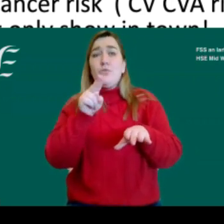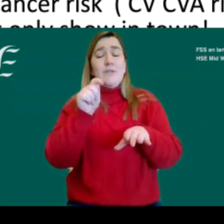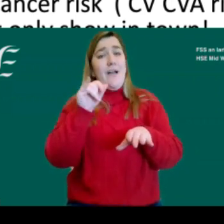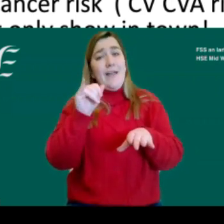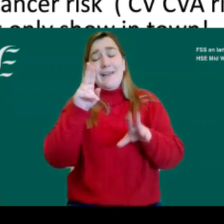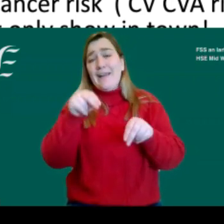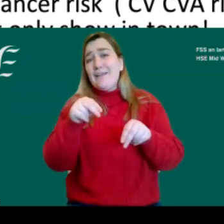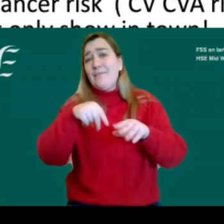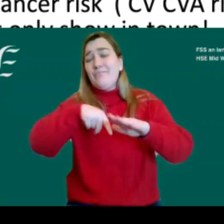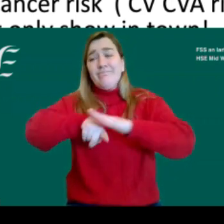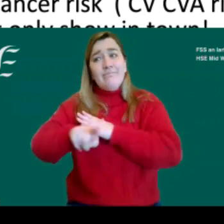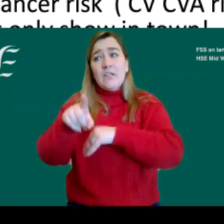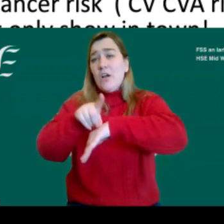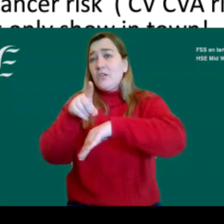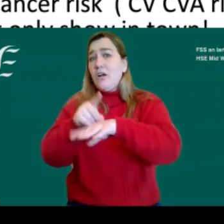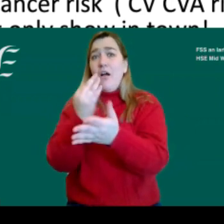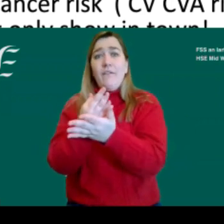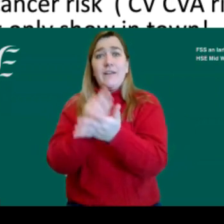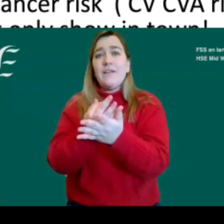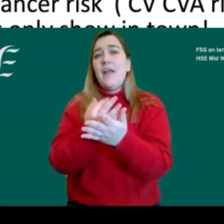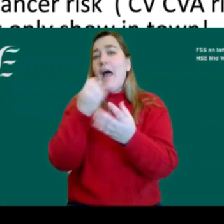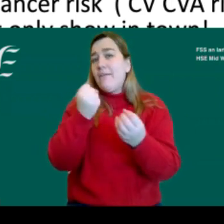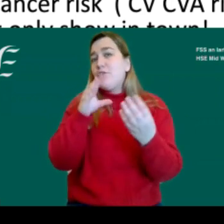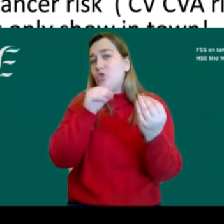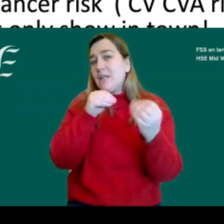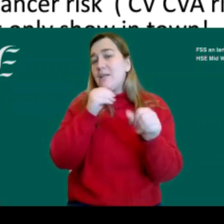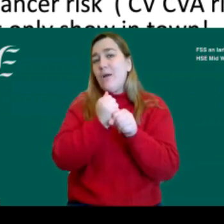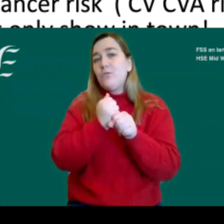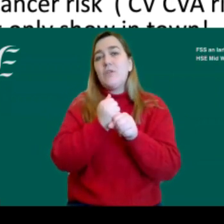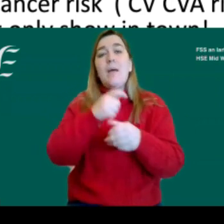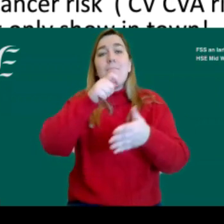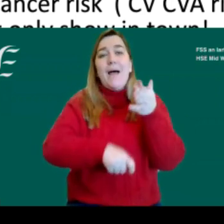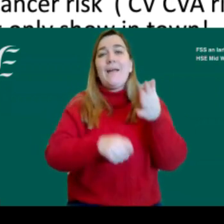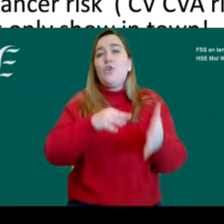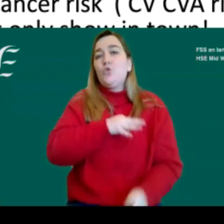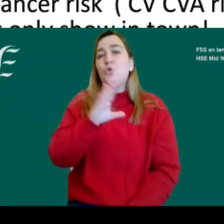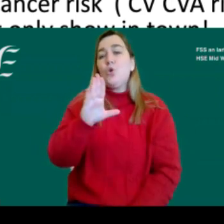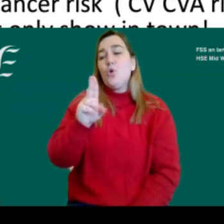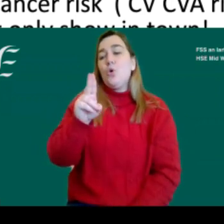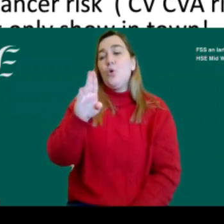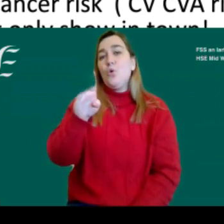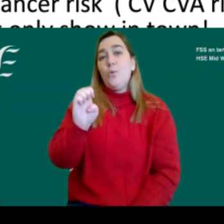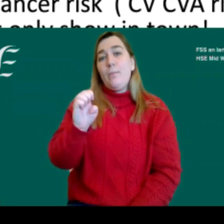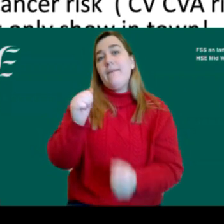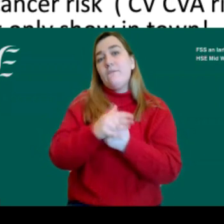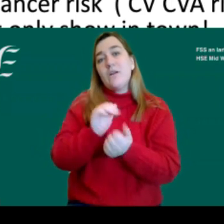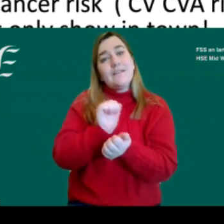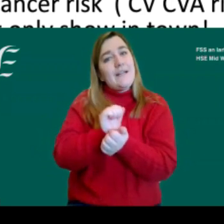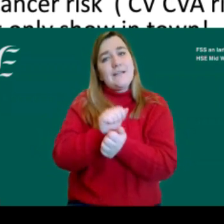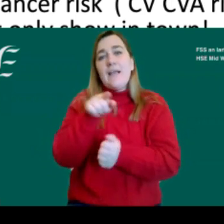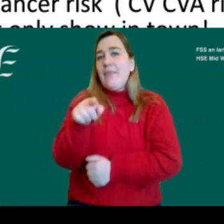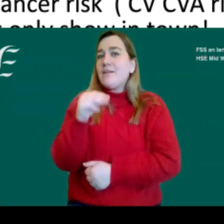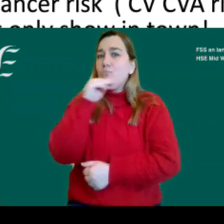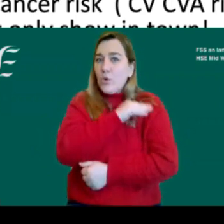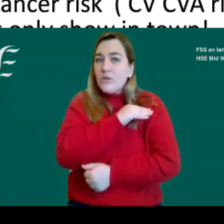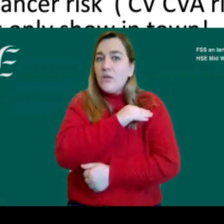good lubricant for sex is really important as well. And sometimes that is really overlooked. And I always try and make a point of asking